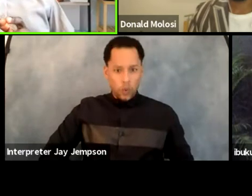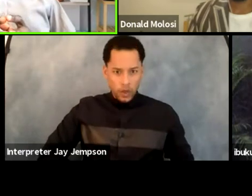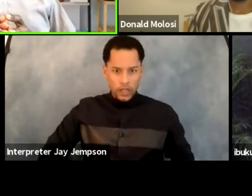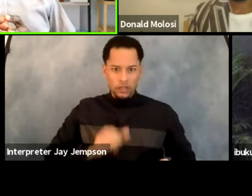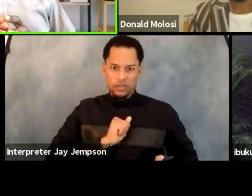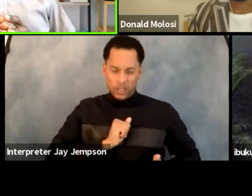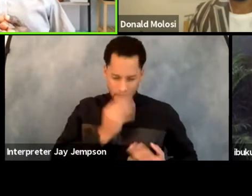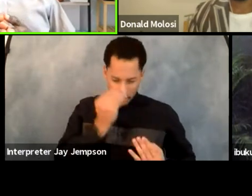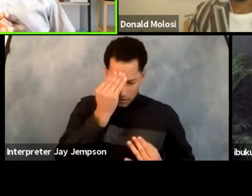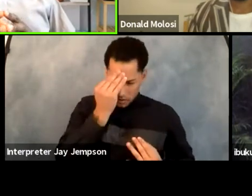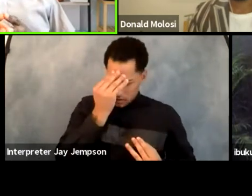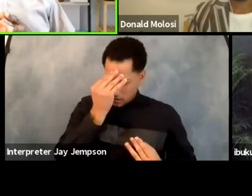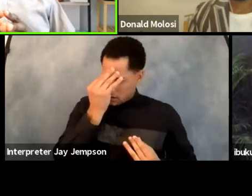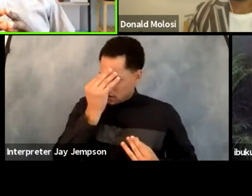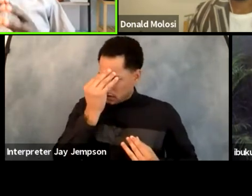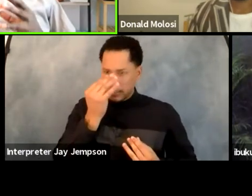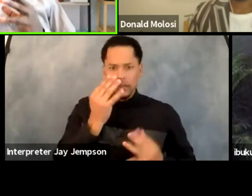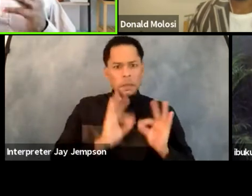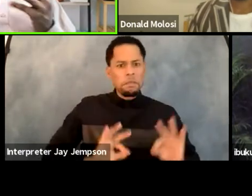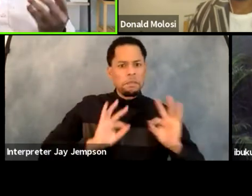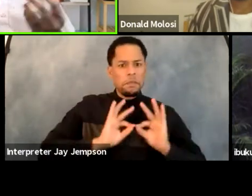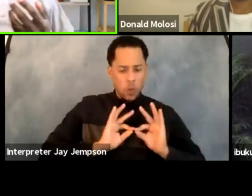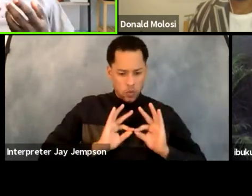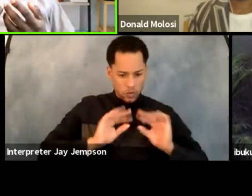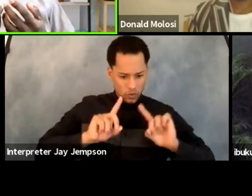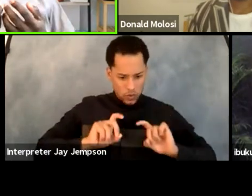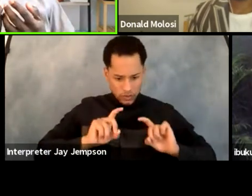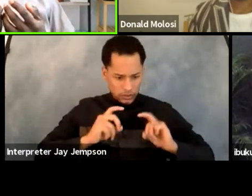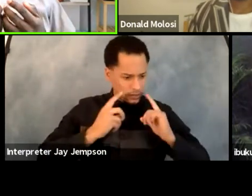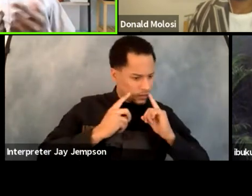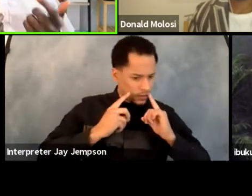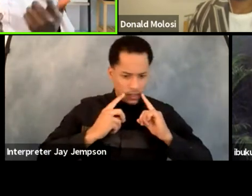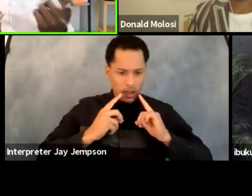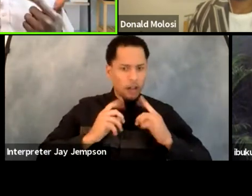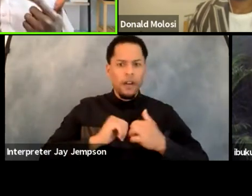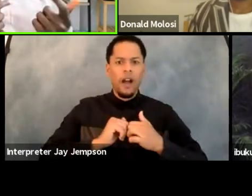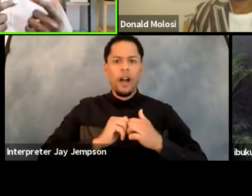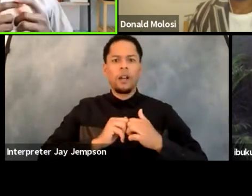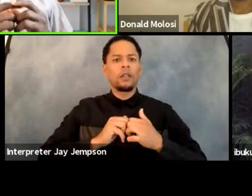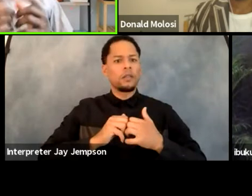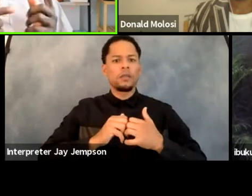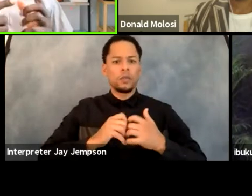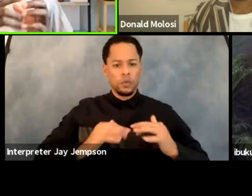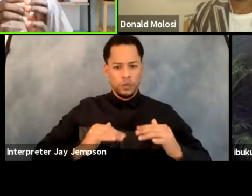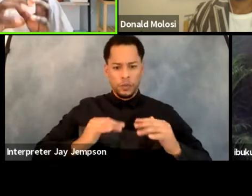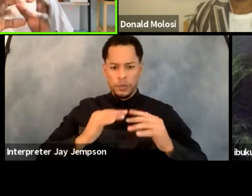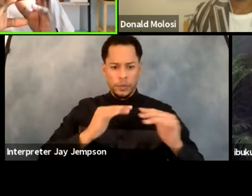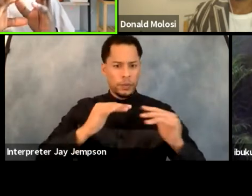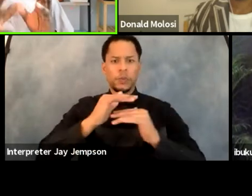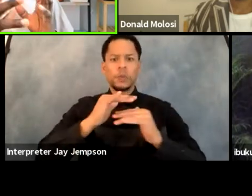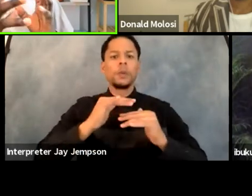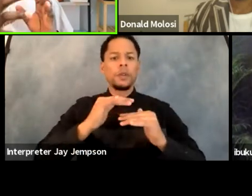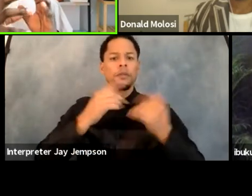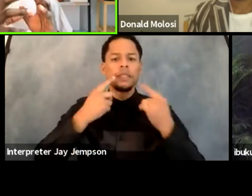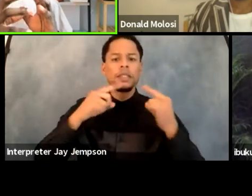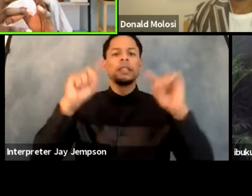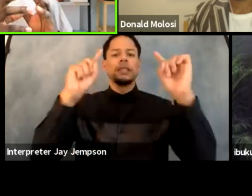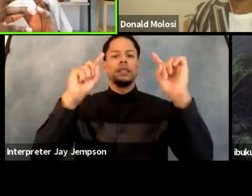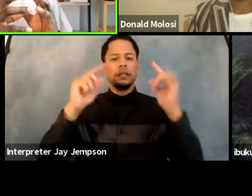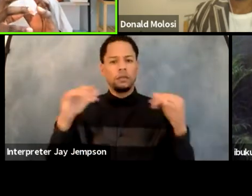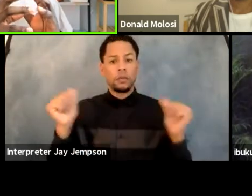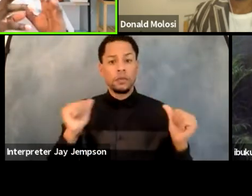questions that are really important to bringing things together. I love something that the three of you kind of alluded